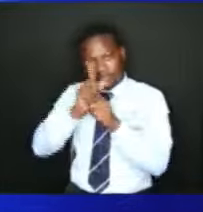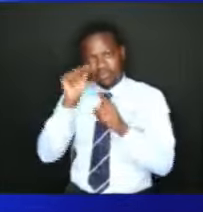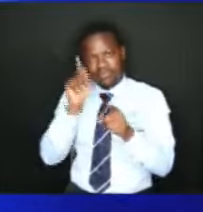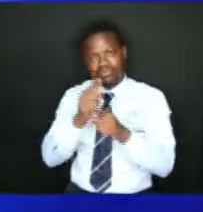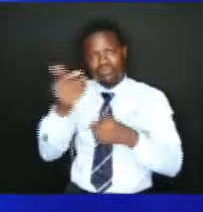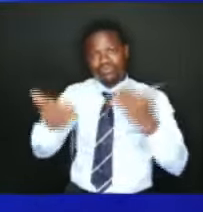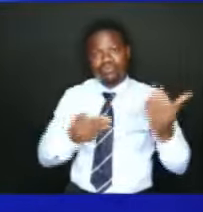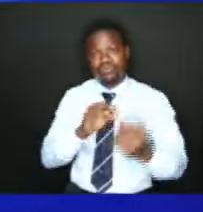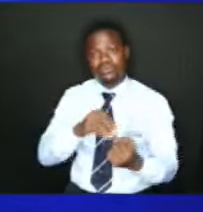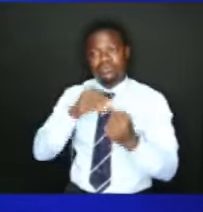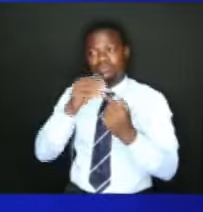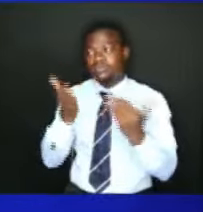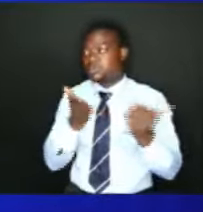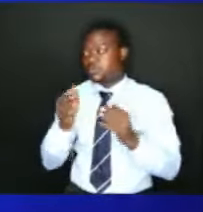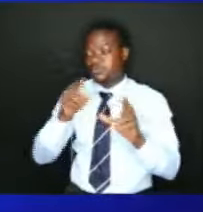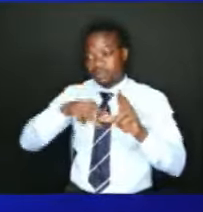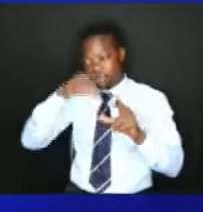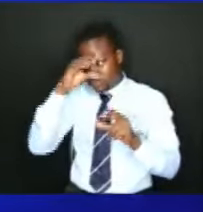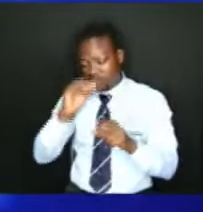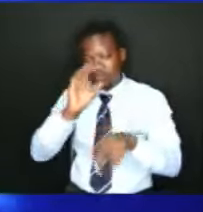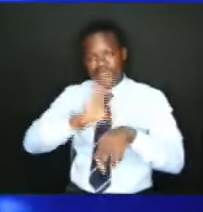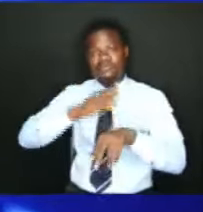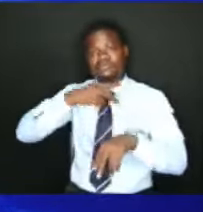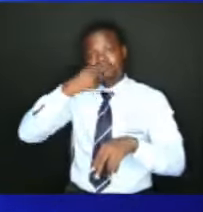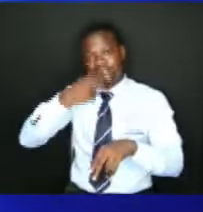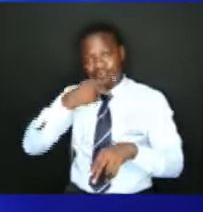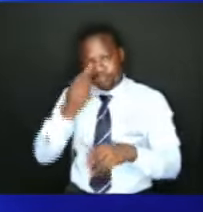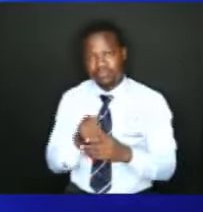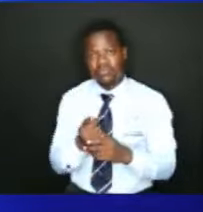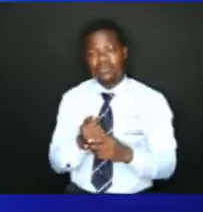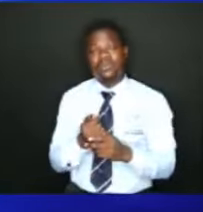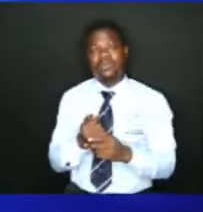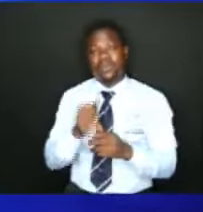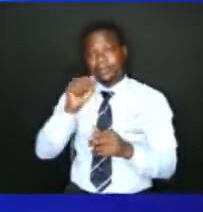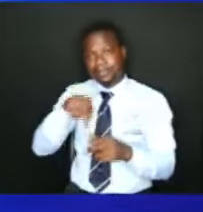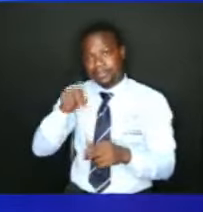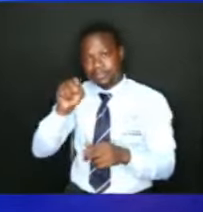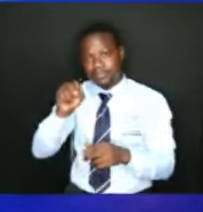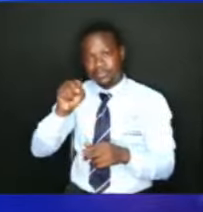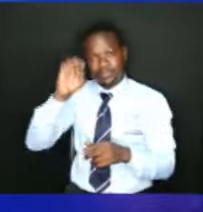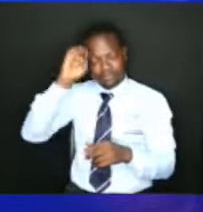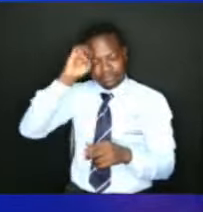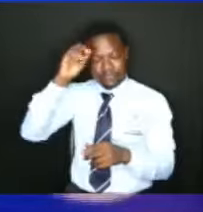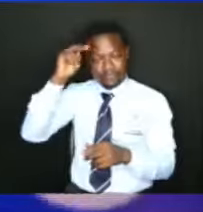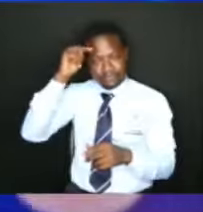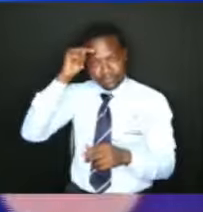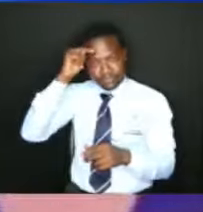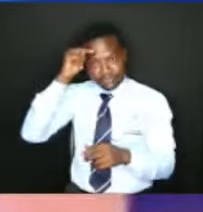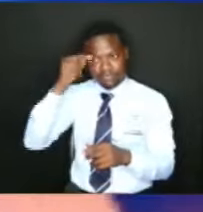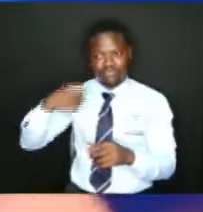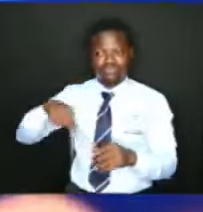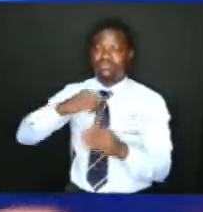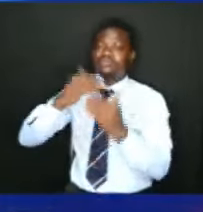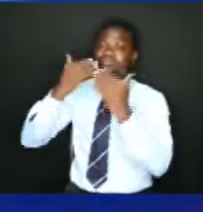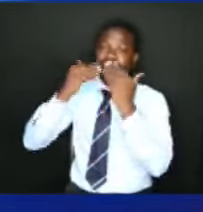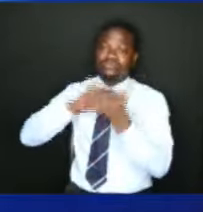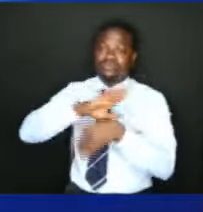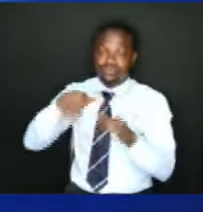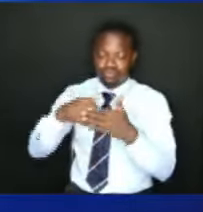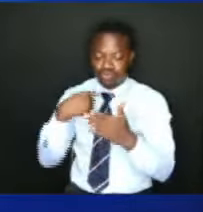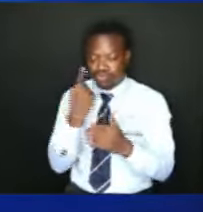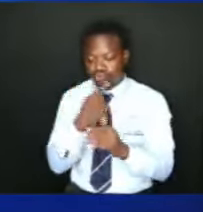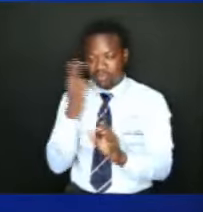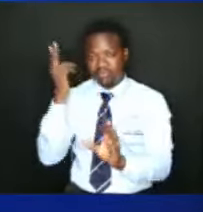welcome you to the special service with the chairman of the Church of Pentecost, Apostle Eric Nyamekye. We are grateful to all those